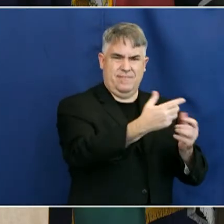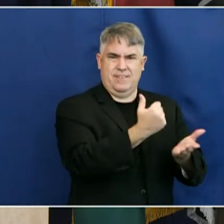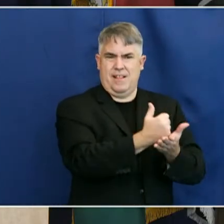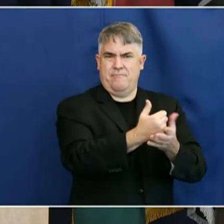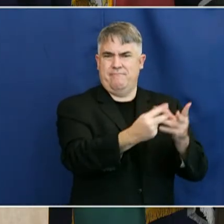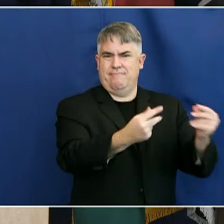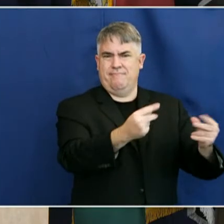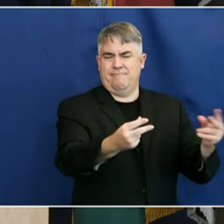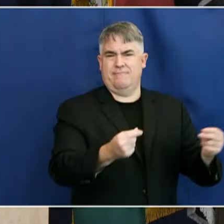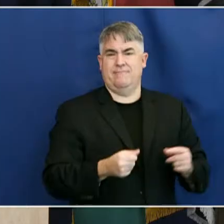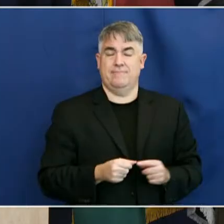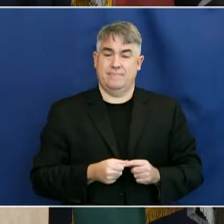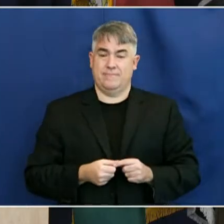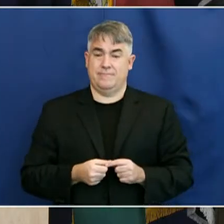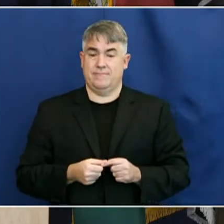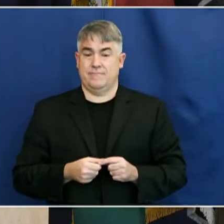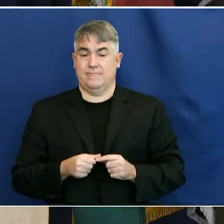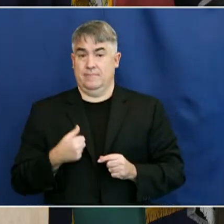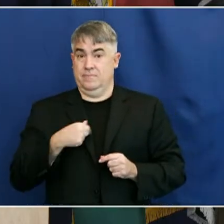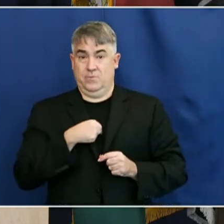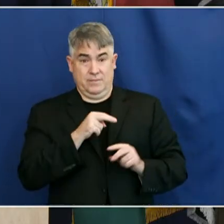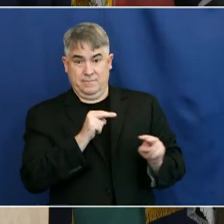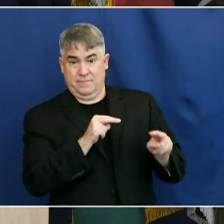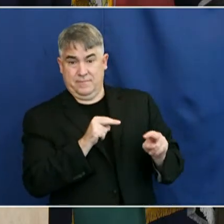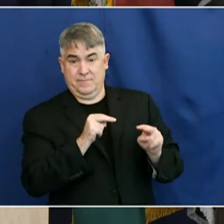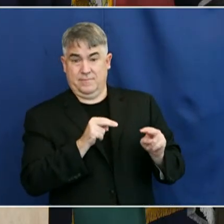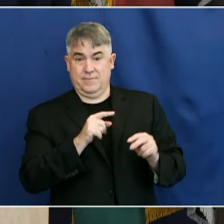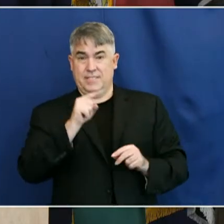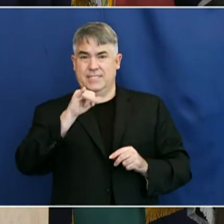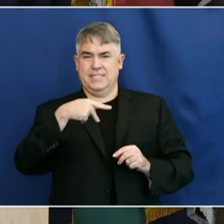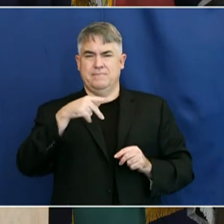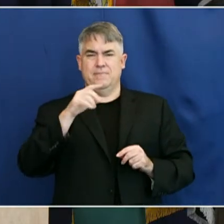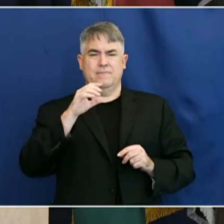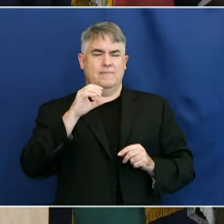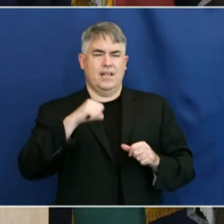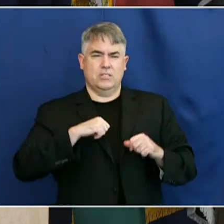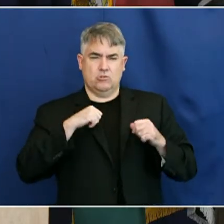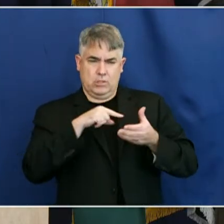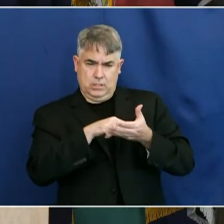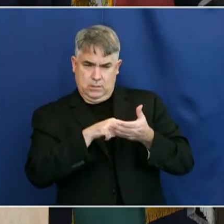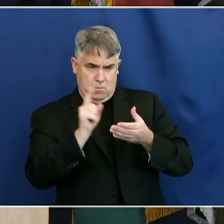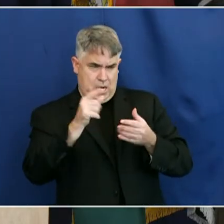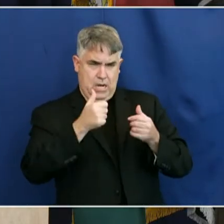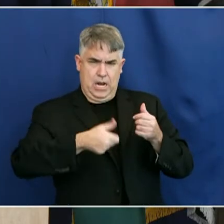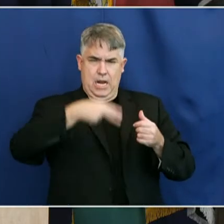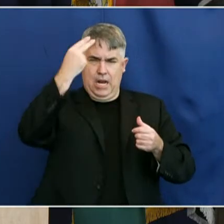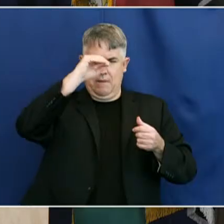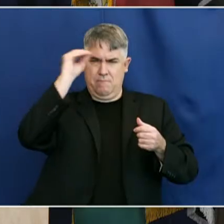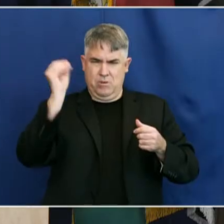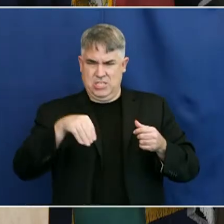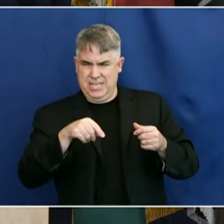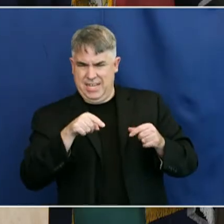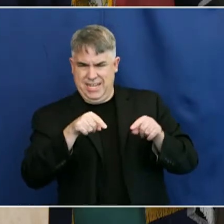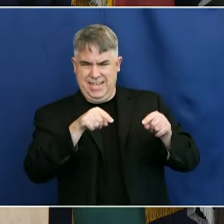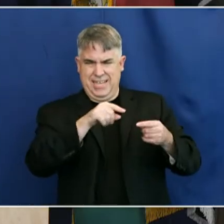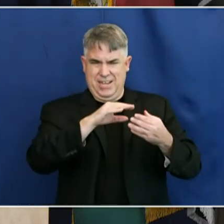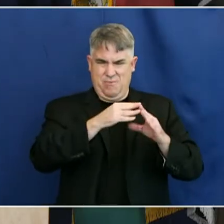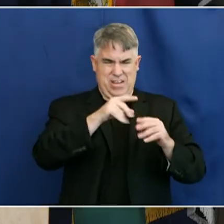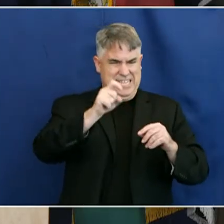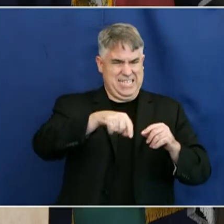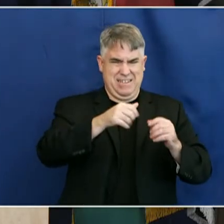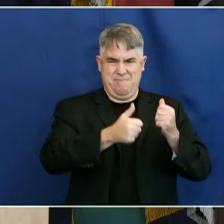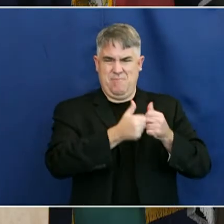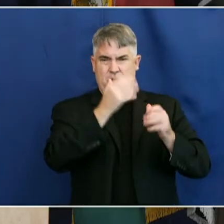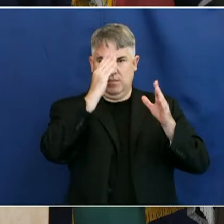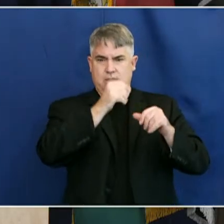been looking at the zip codes. We know that there are nearby locations where many of these folks can go and be able to have access. But we're